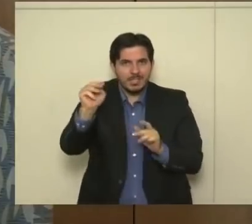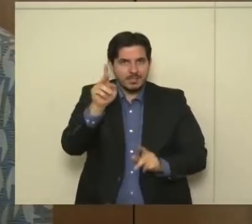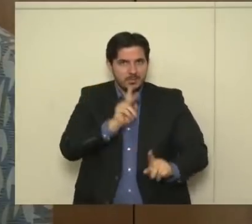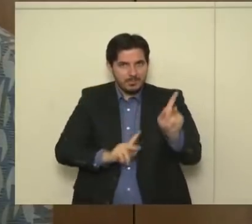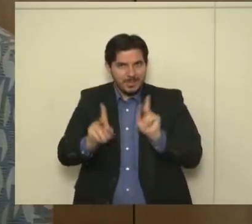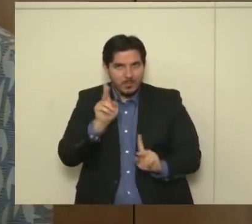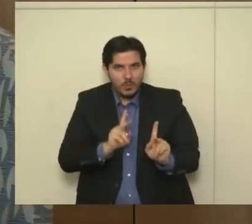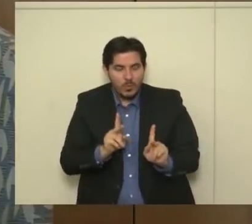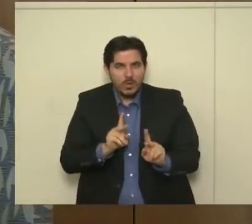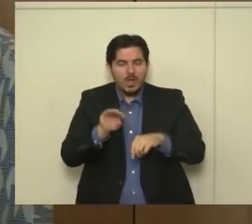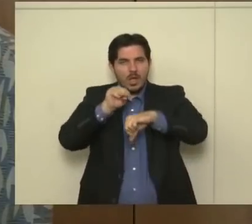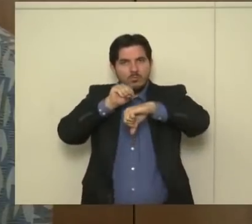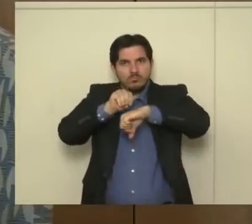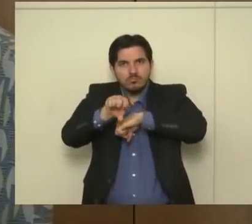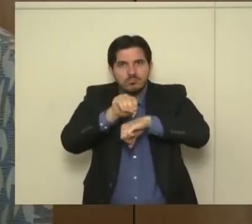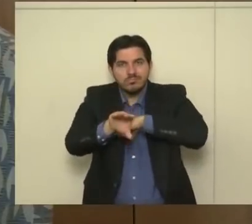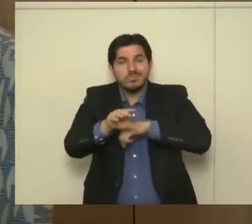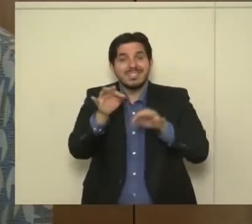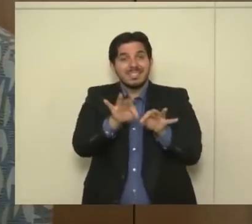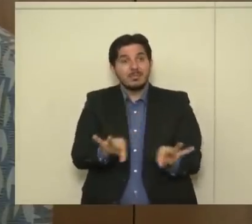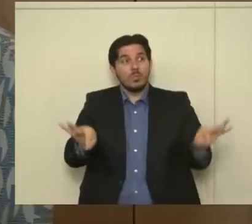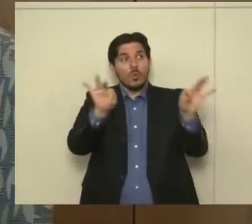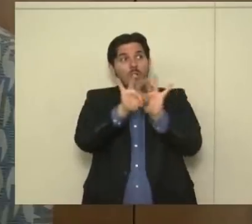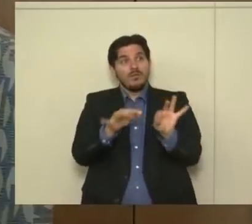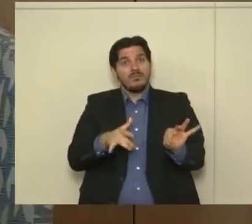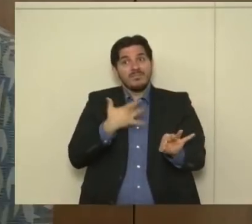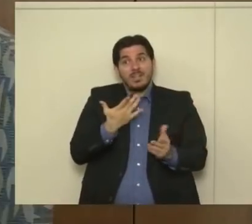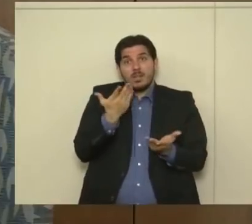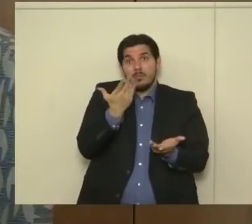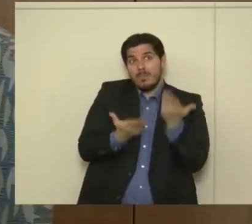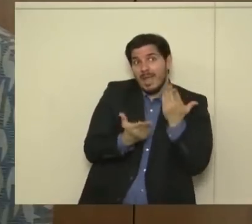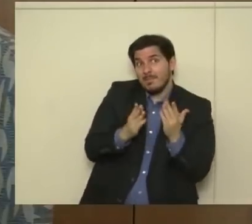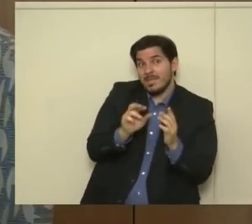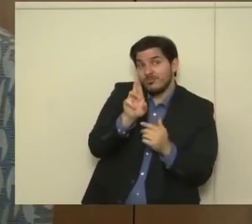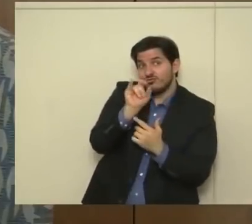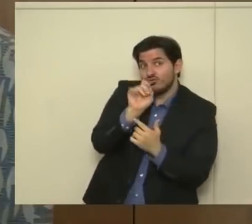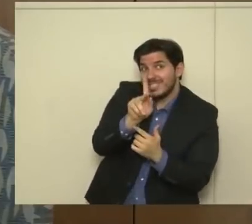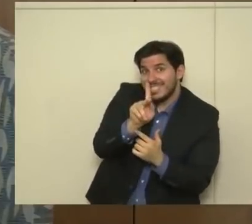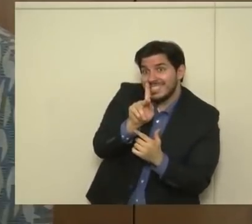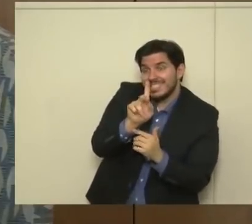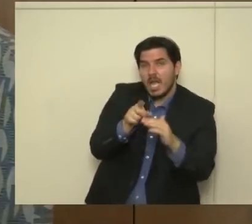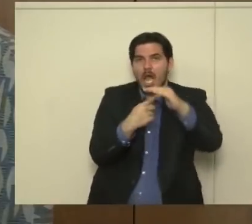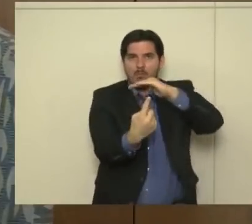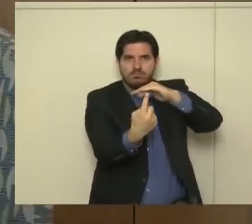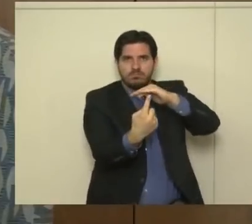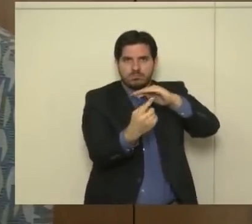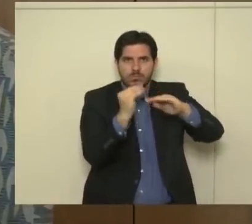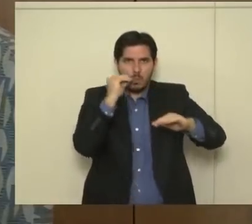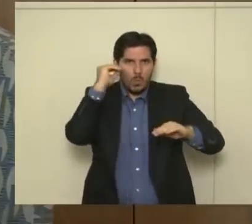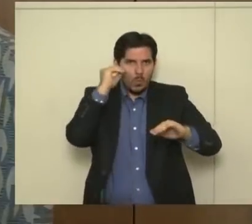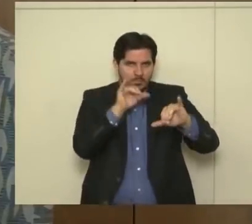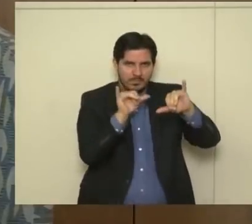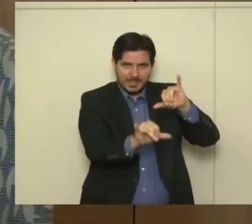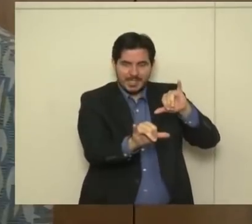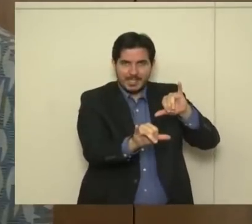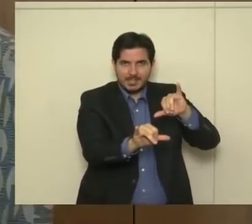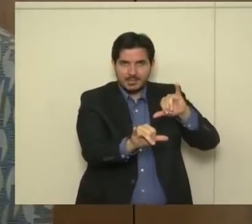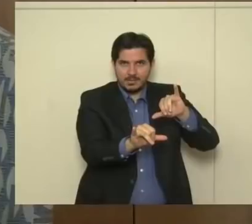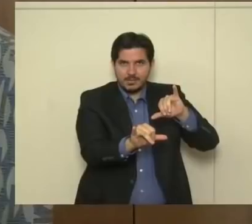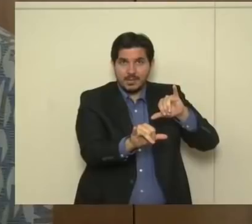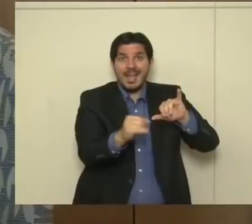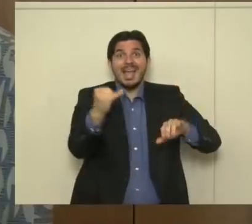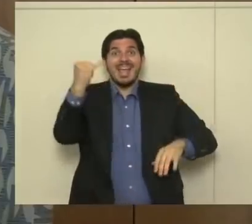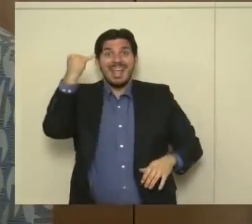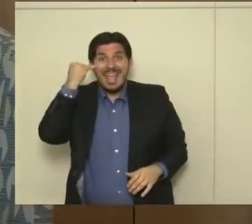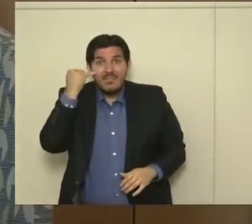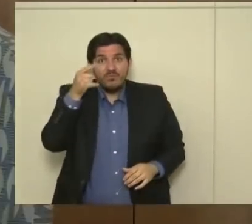immediate advice about self-isolation. That means if you're symptomatic, I need you to get